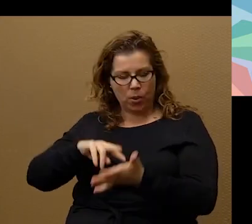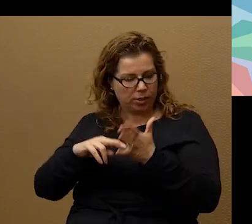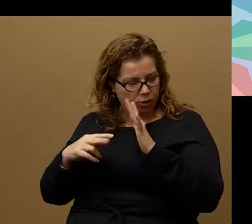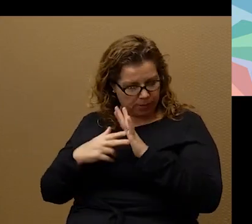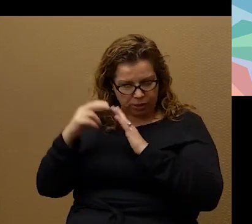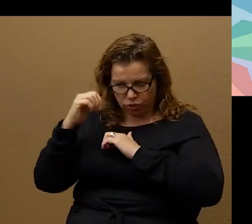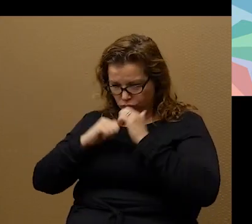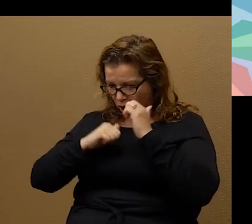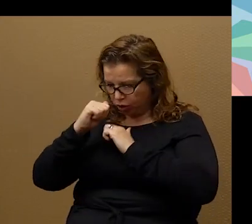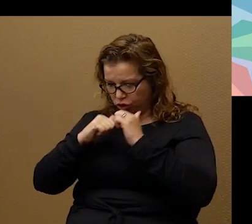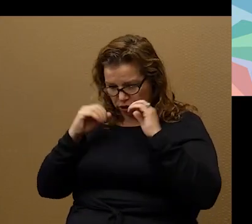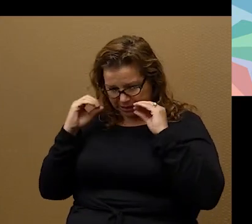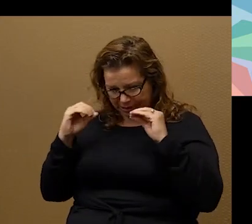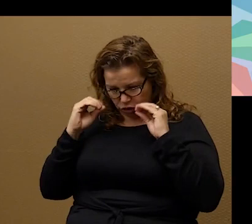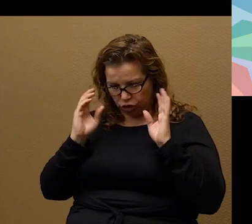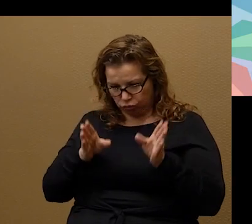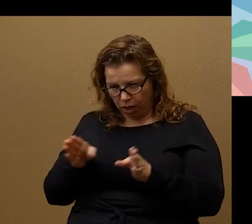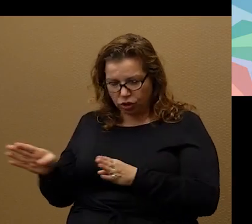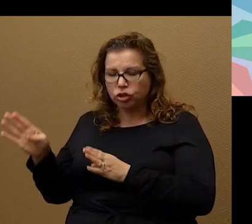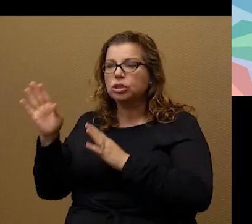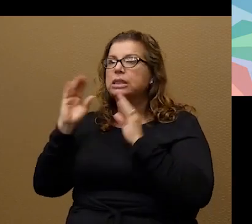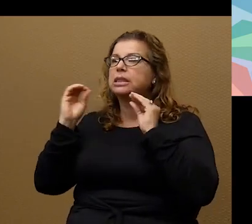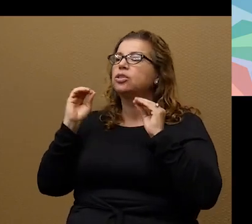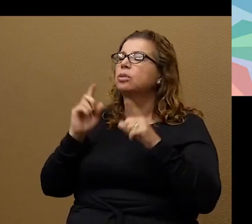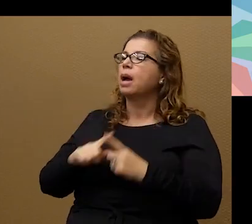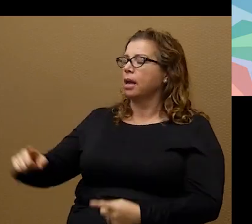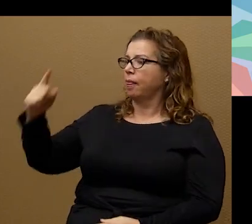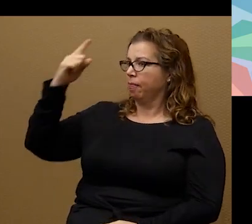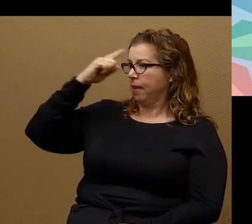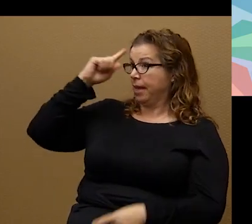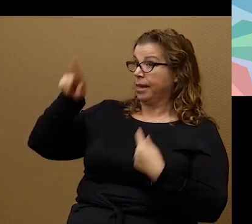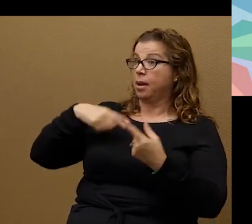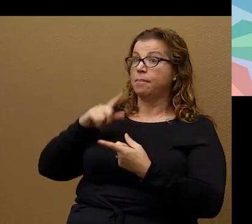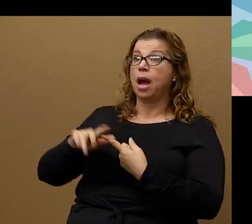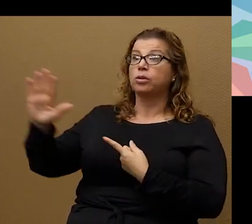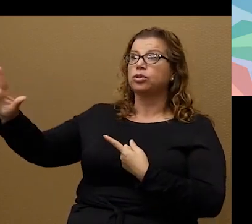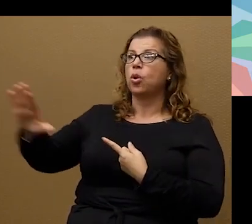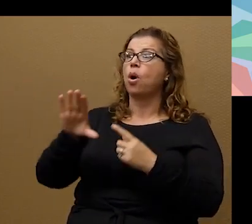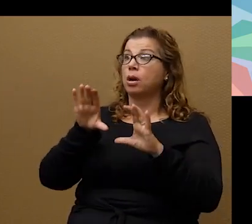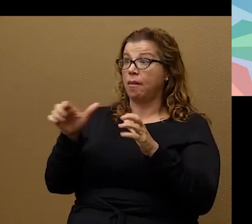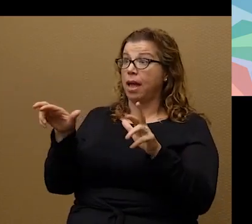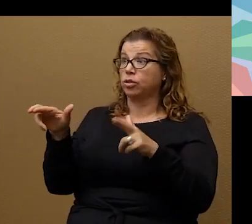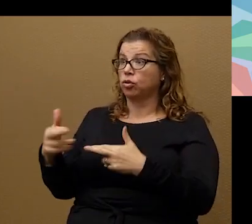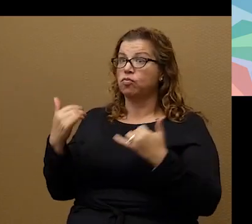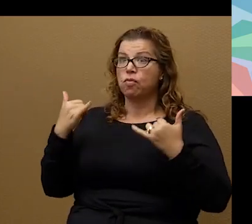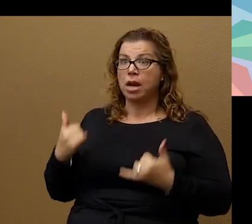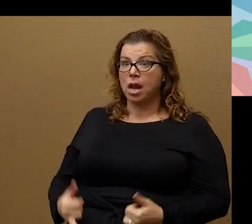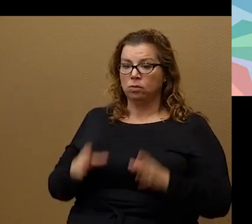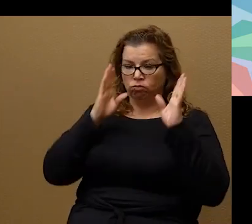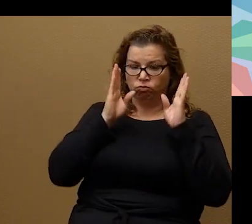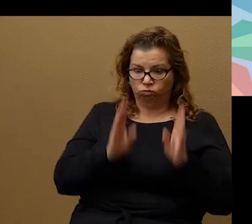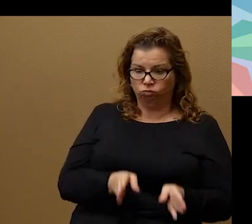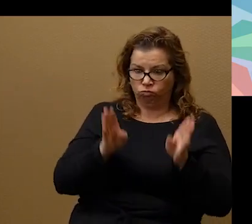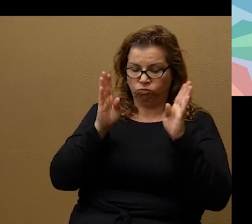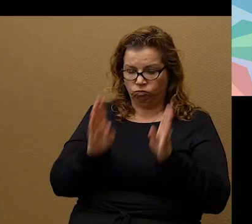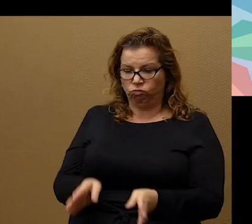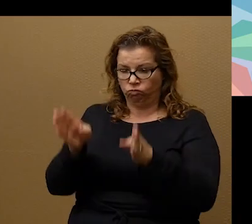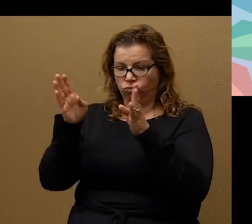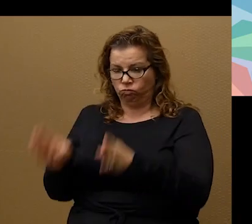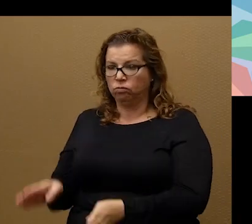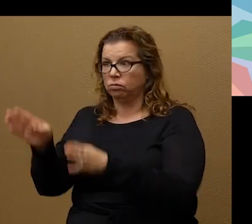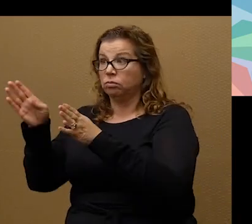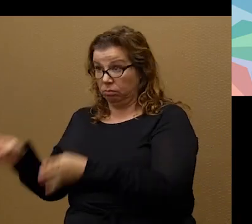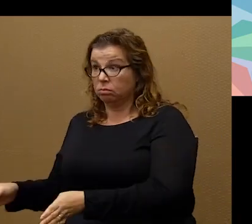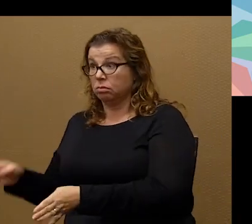okay? But think in your head how structured your classroom is right now before having prior knowledge of what